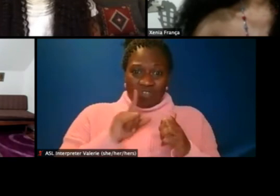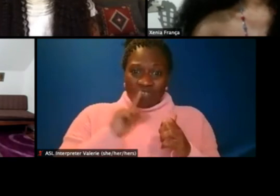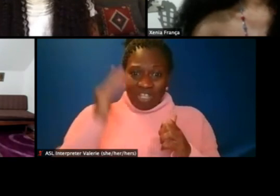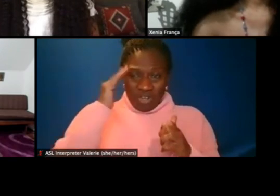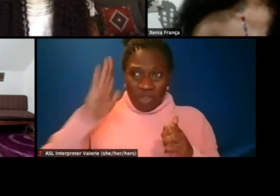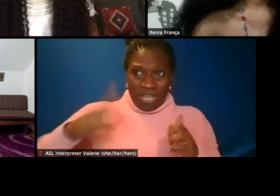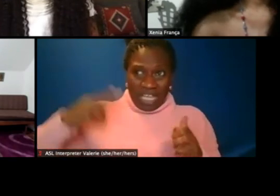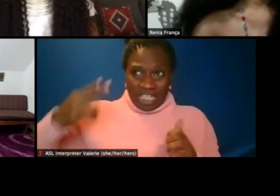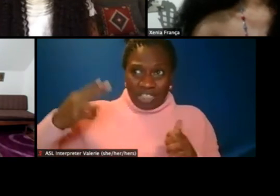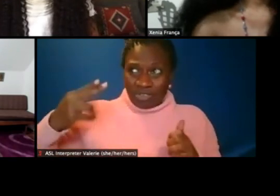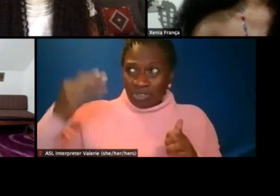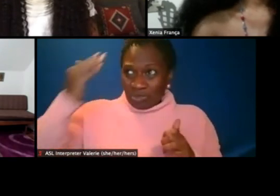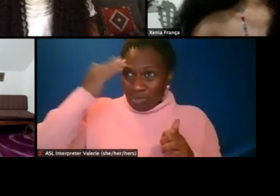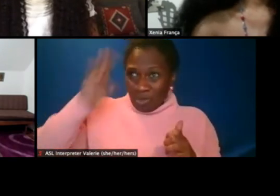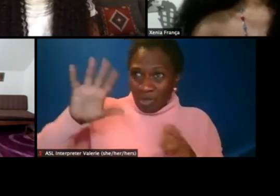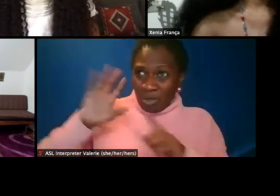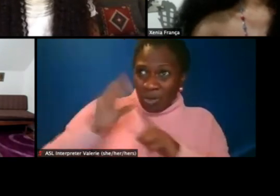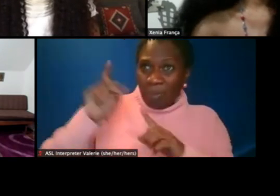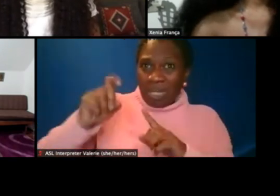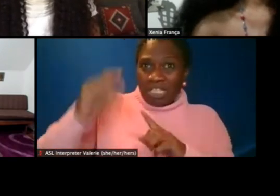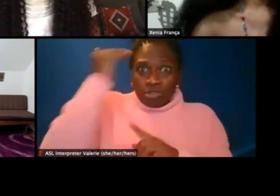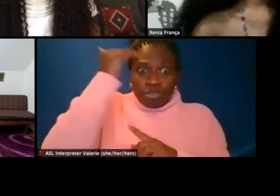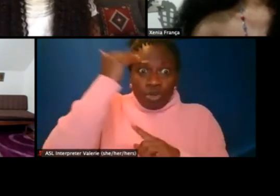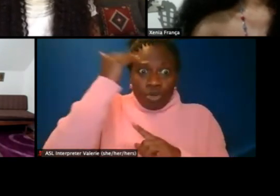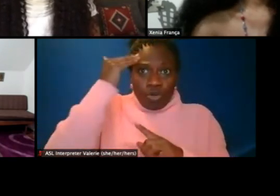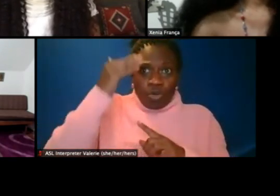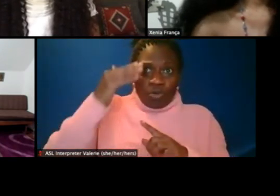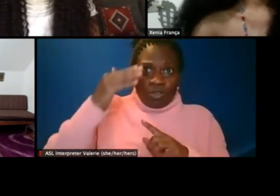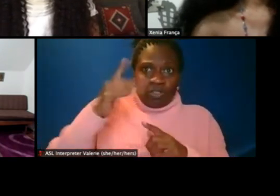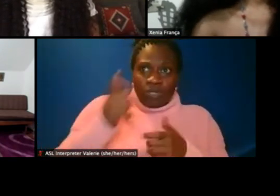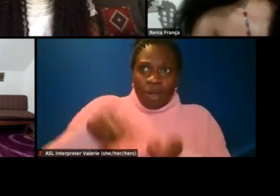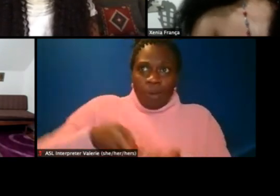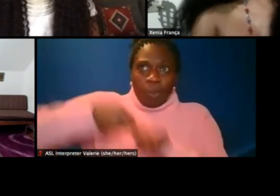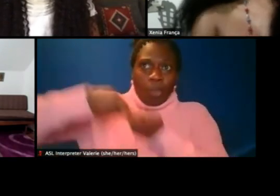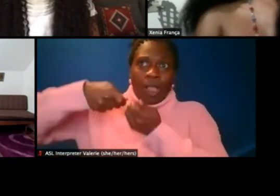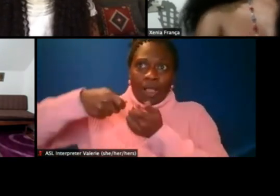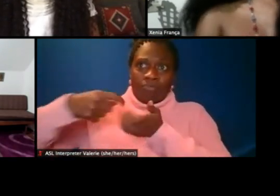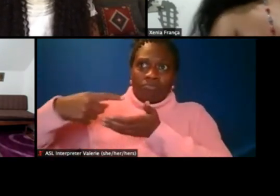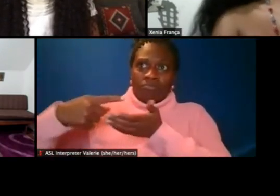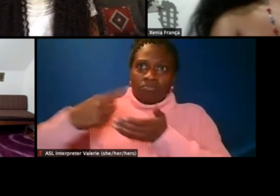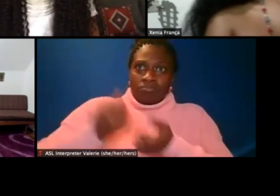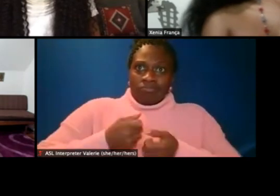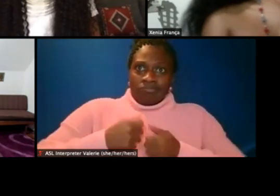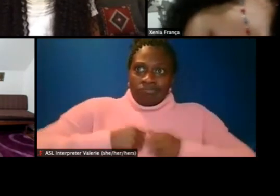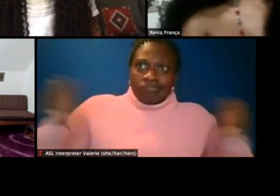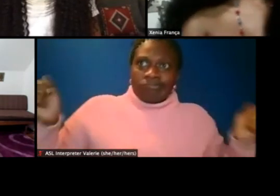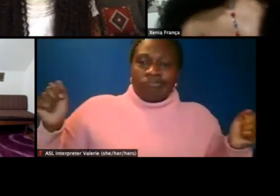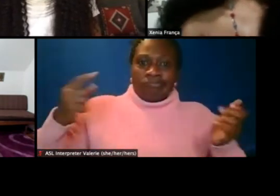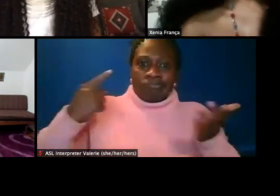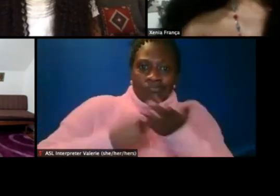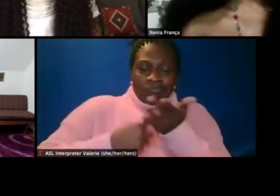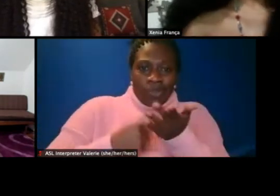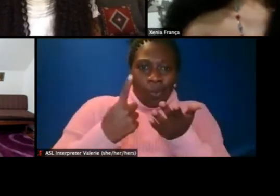their history and culture, right? So those are one of the shoulders that I stand on.